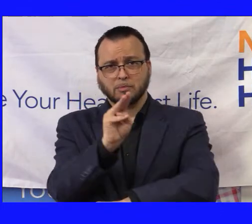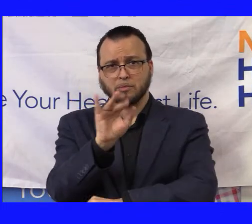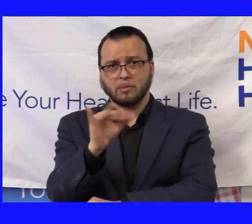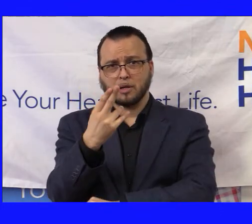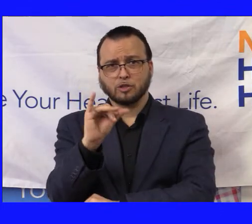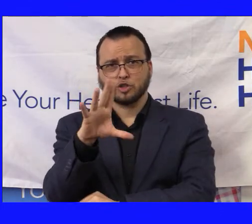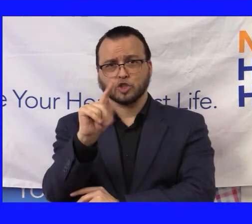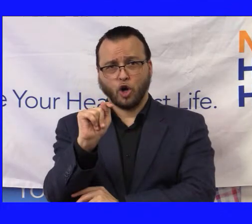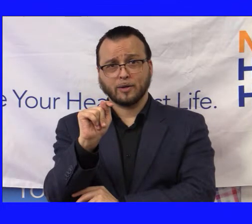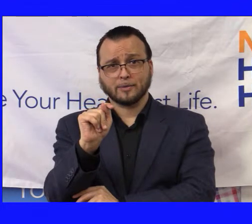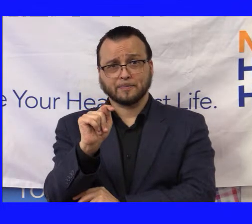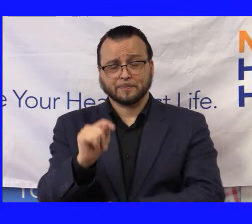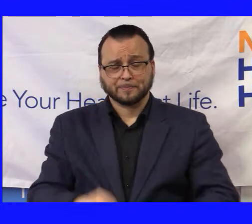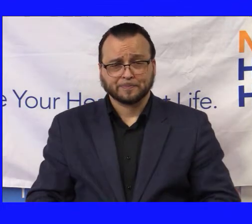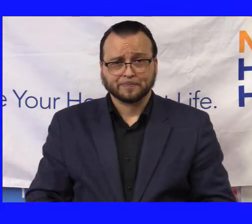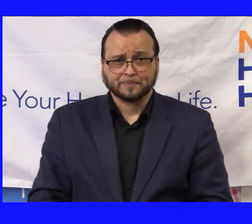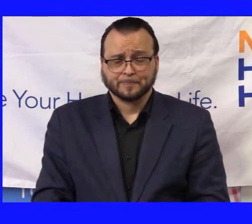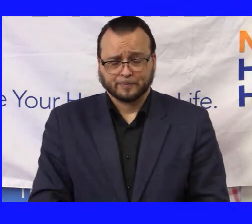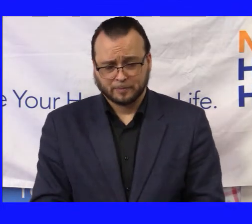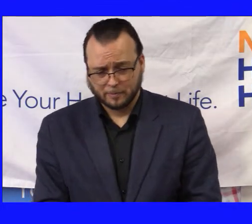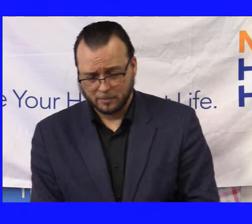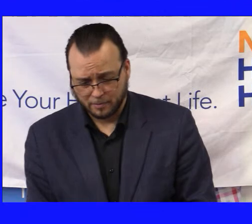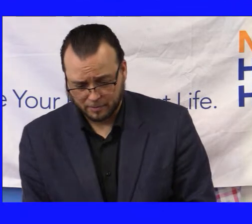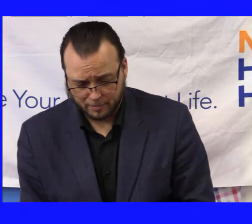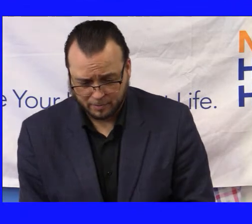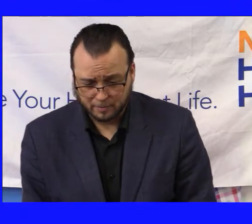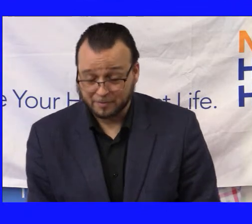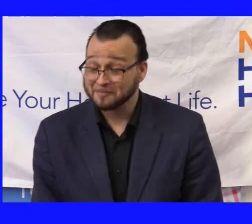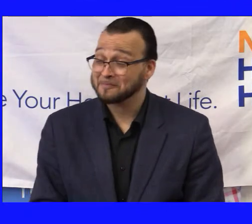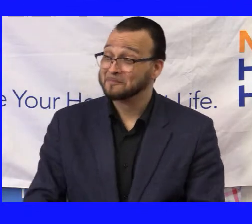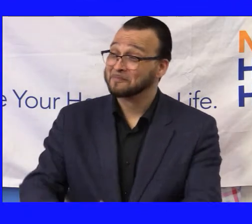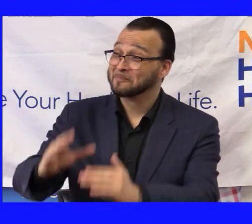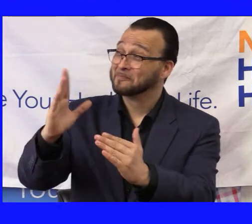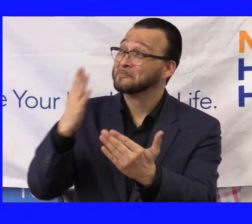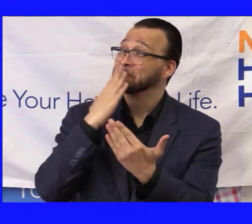Becca? Great, thanks so much, Jeremy. Hello, everyone. I'm Becca